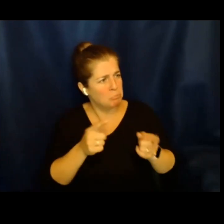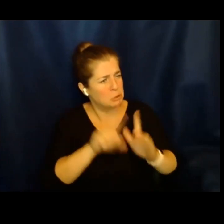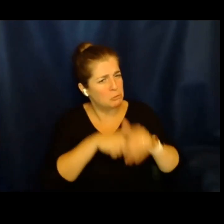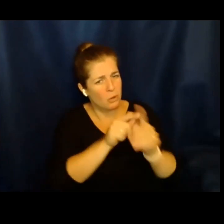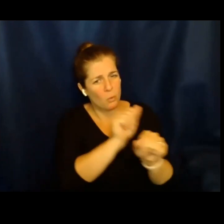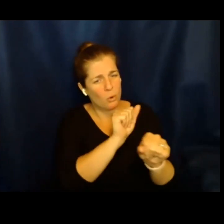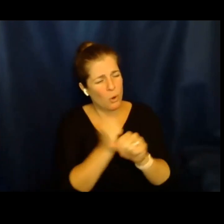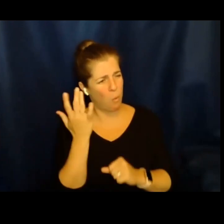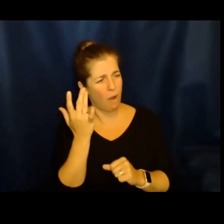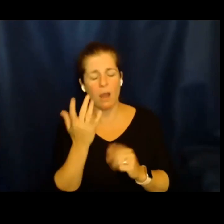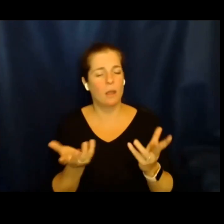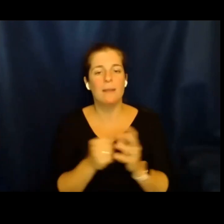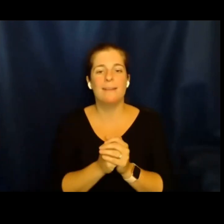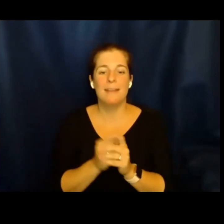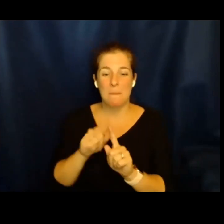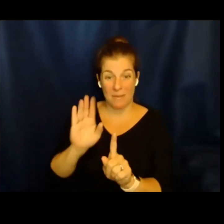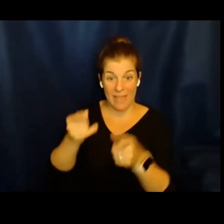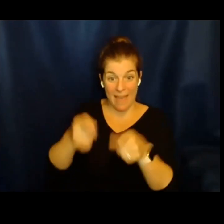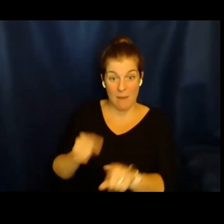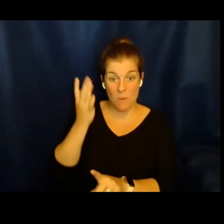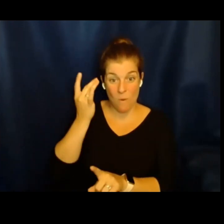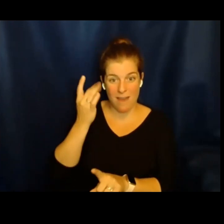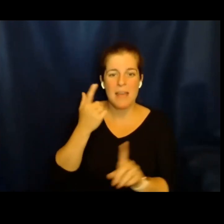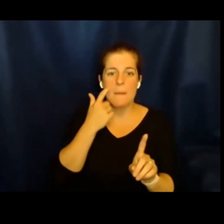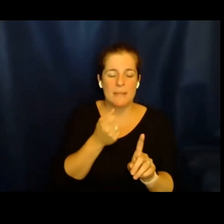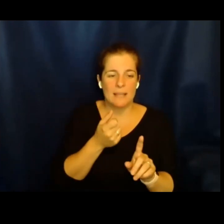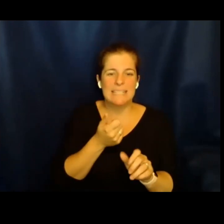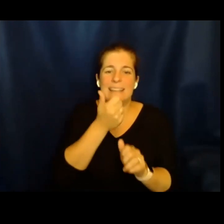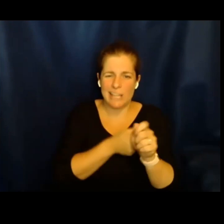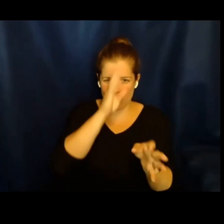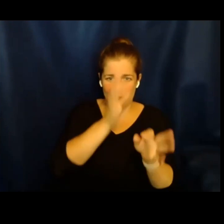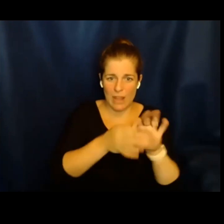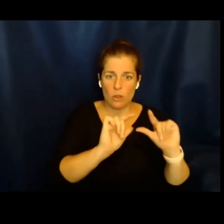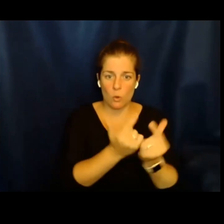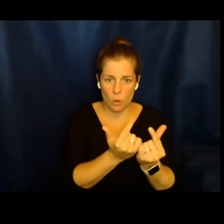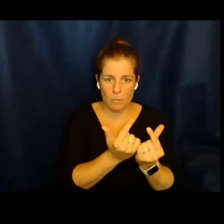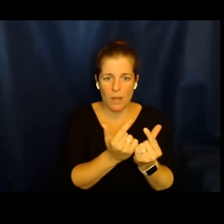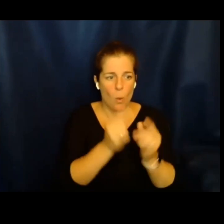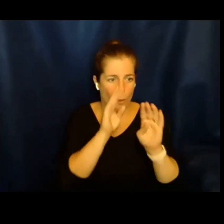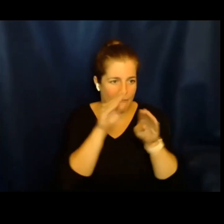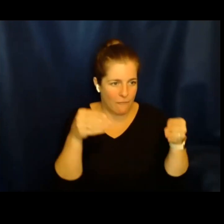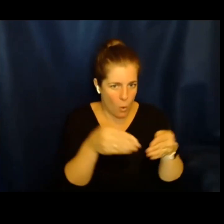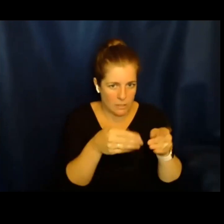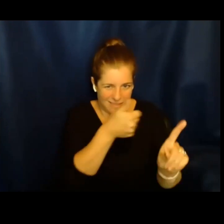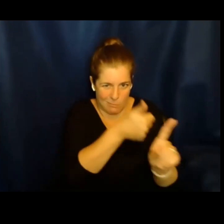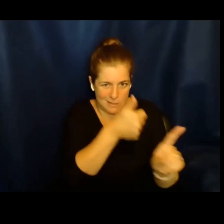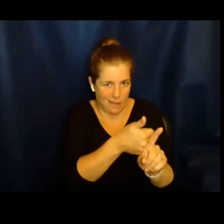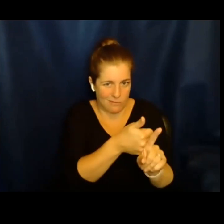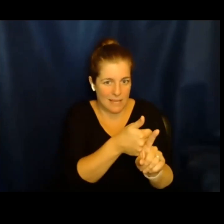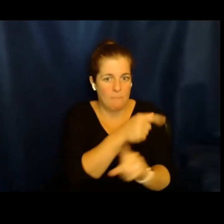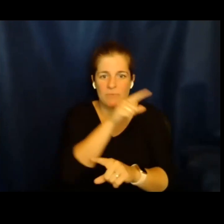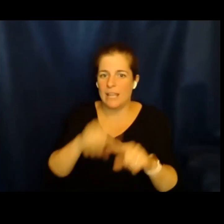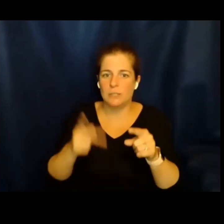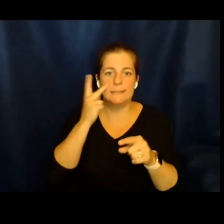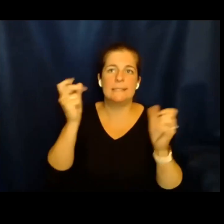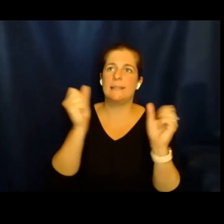is that it happened because each one of us were so focused in defending their own point of view, their own faith, and didn't look at the larger